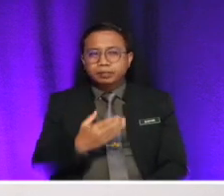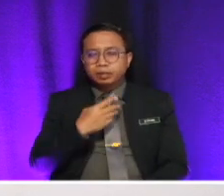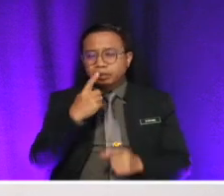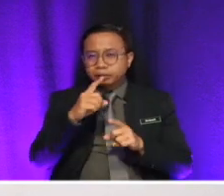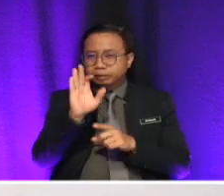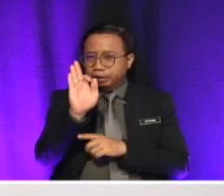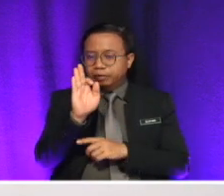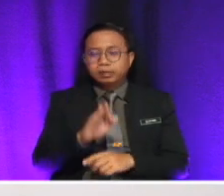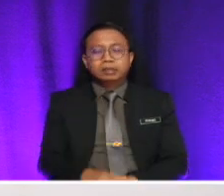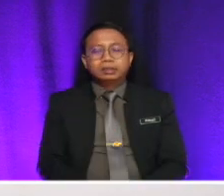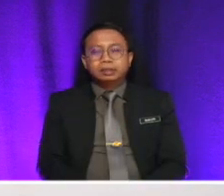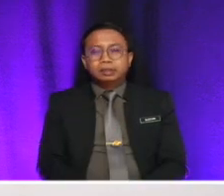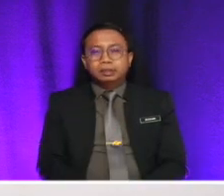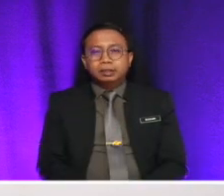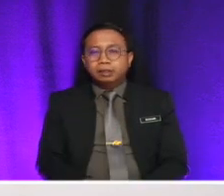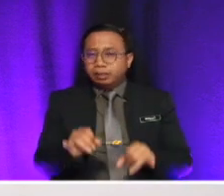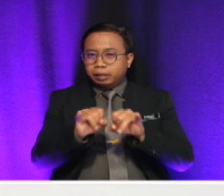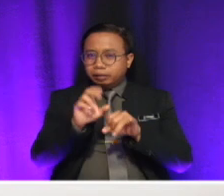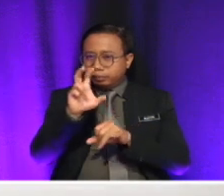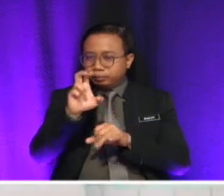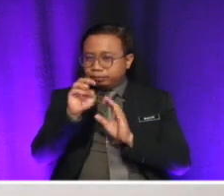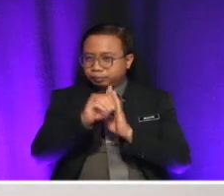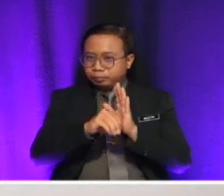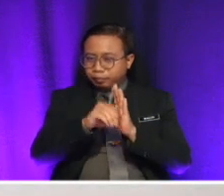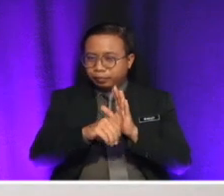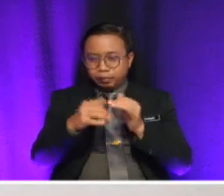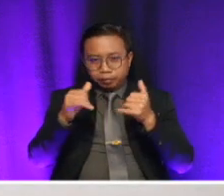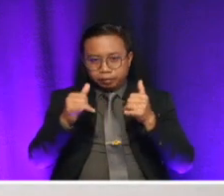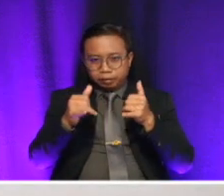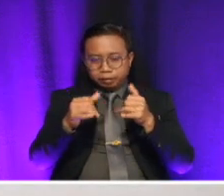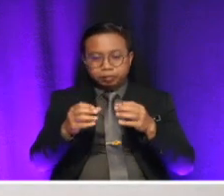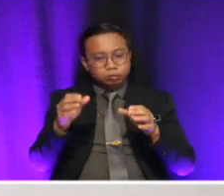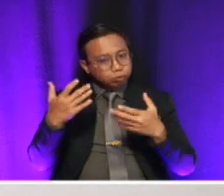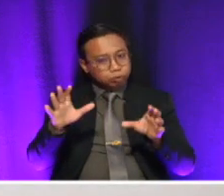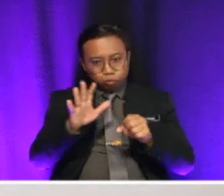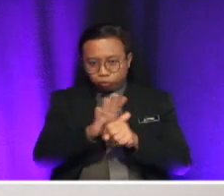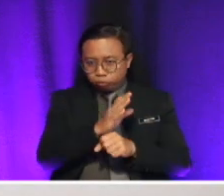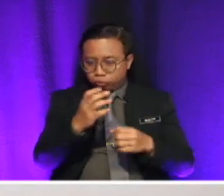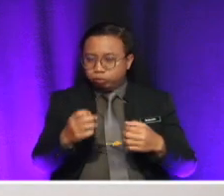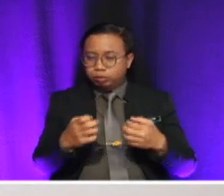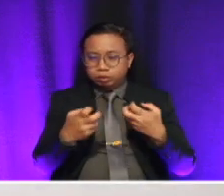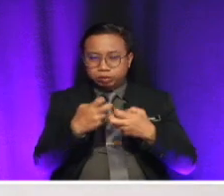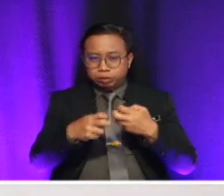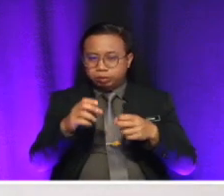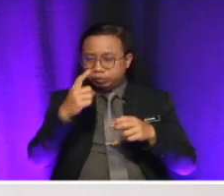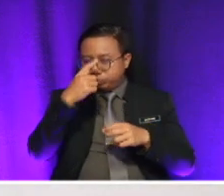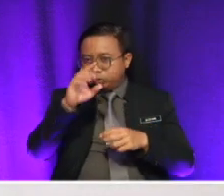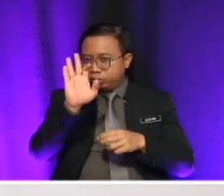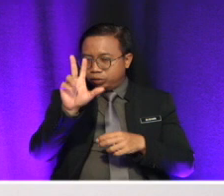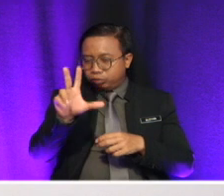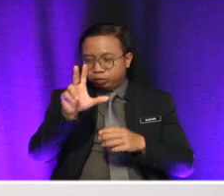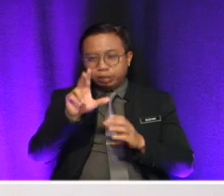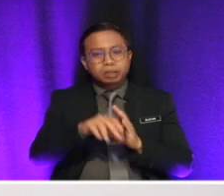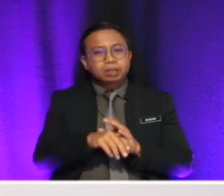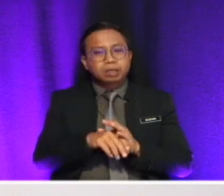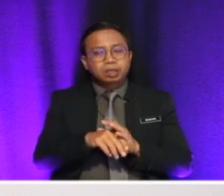F. Just 30 minutes of play can generate enough electrical power for 3 hours of light. The